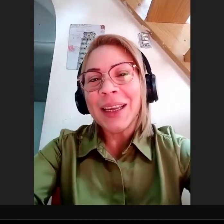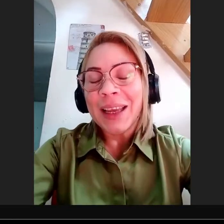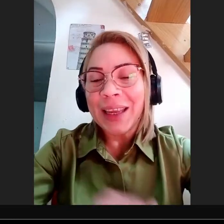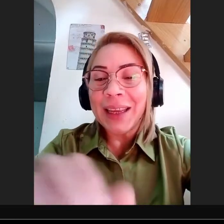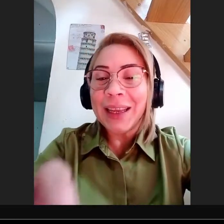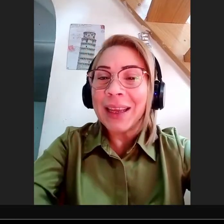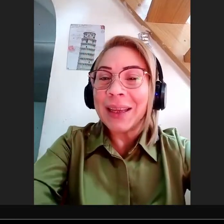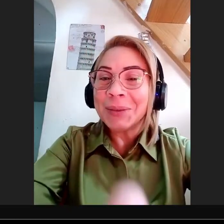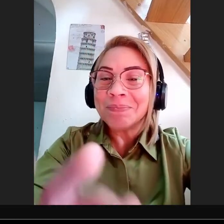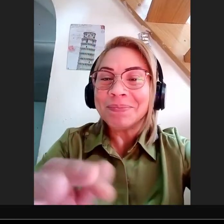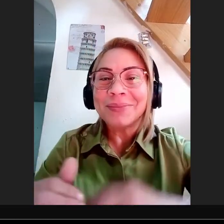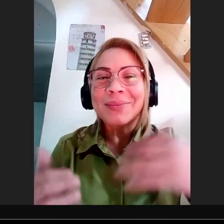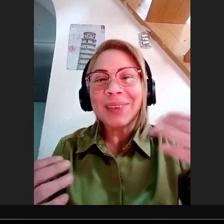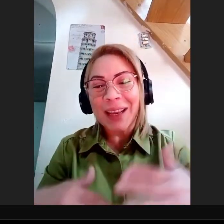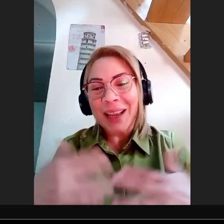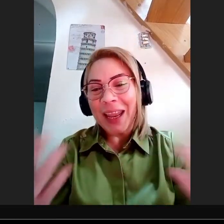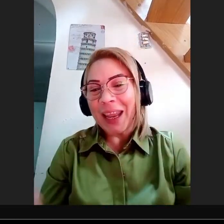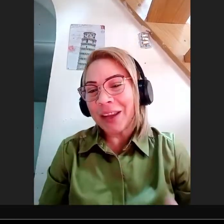aportando,